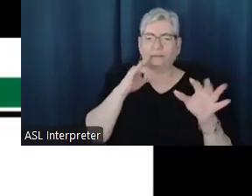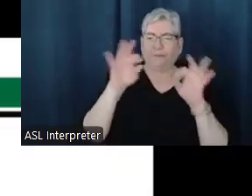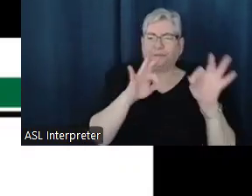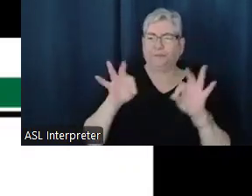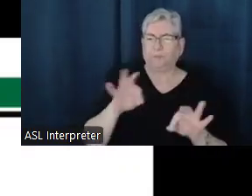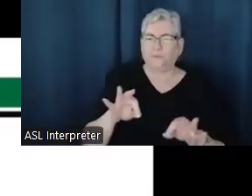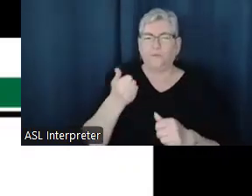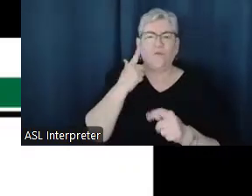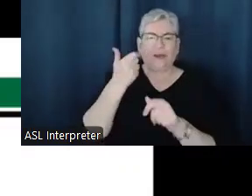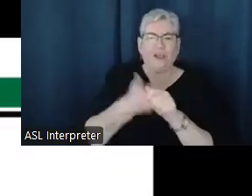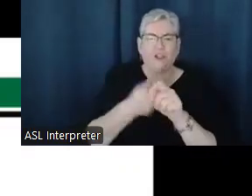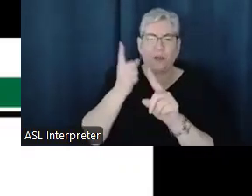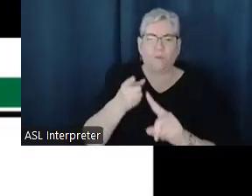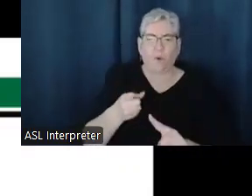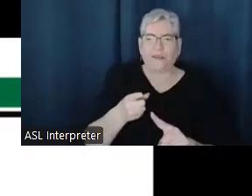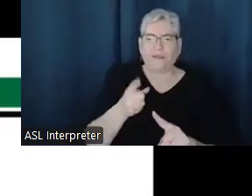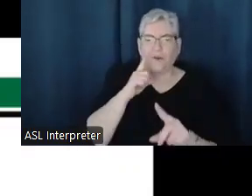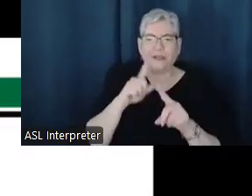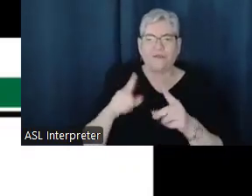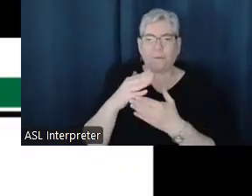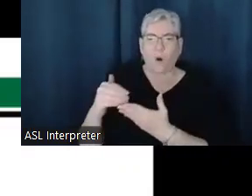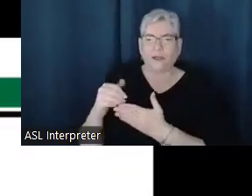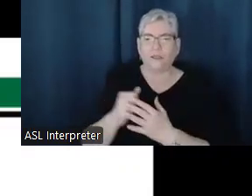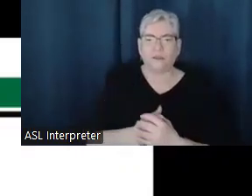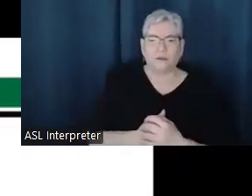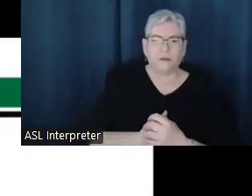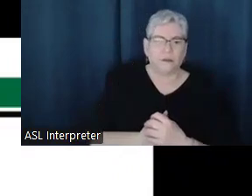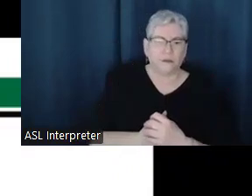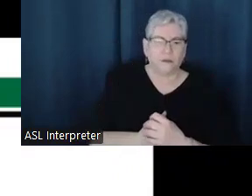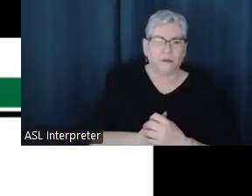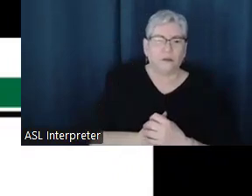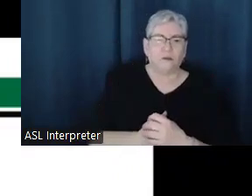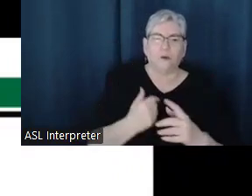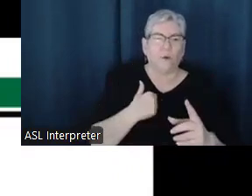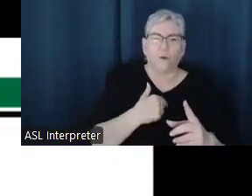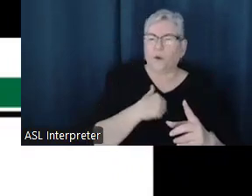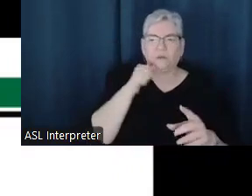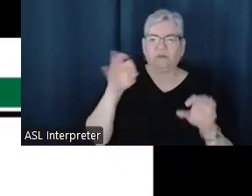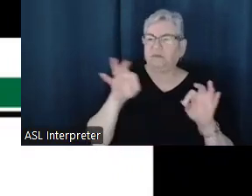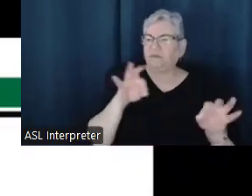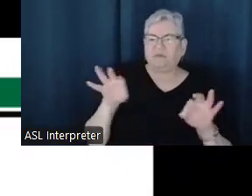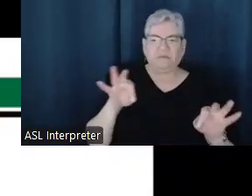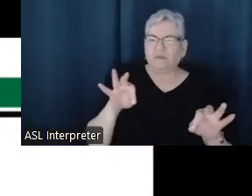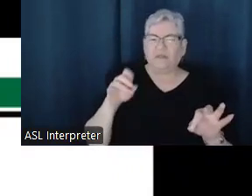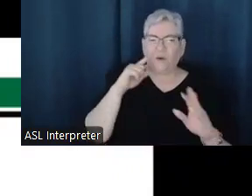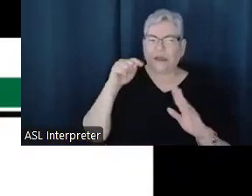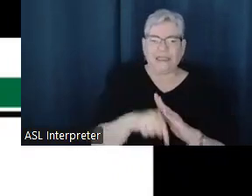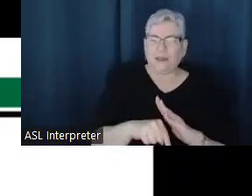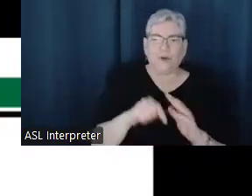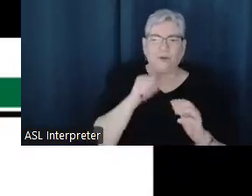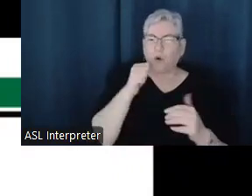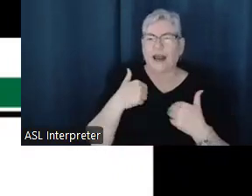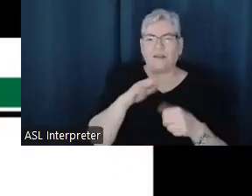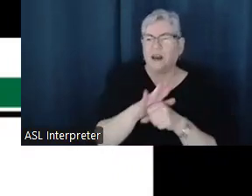be for the different components. So we won't go into that in great detail because we don't have enough time to